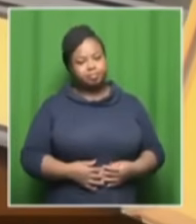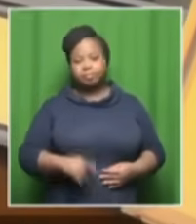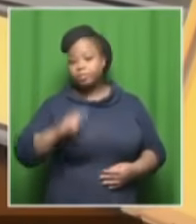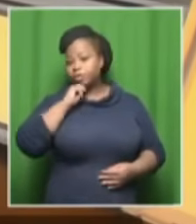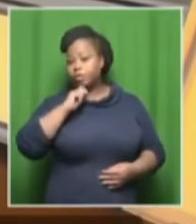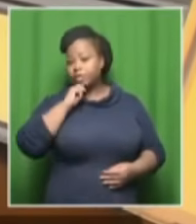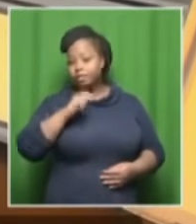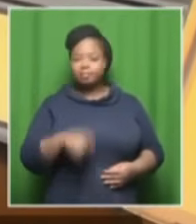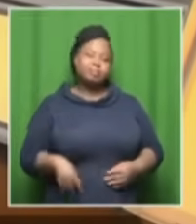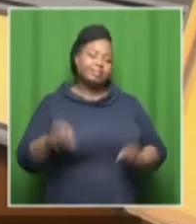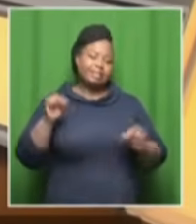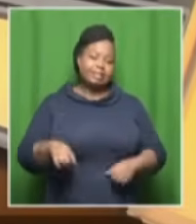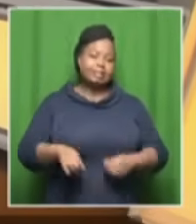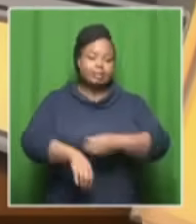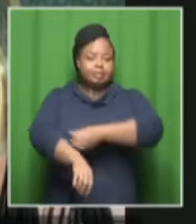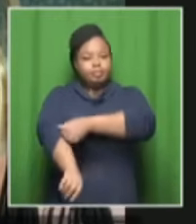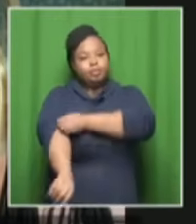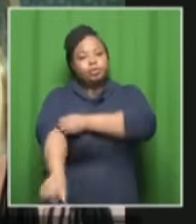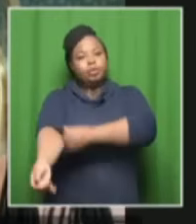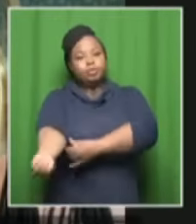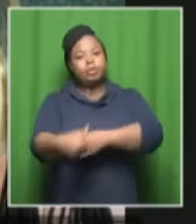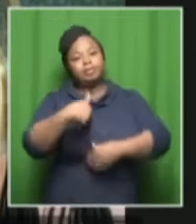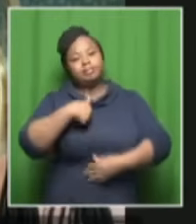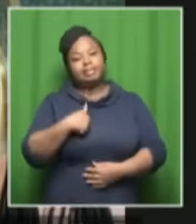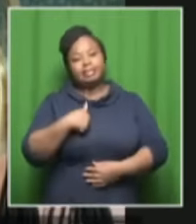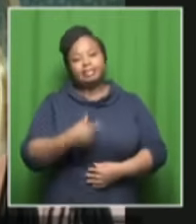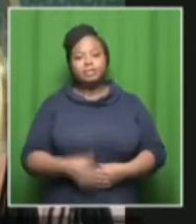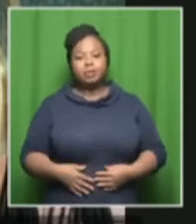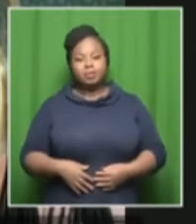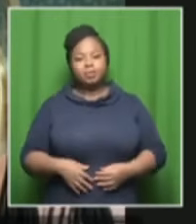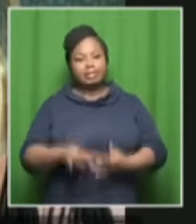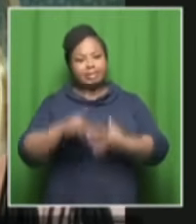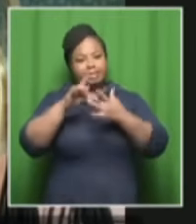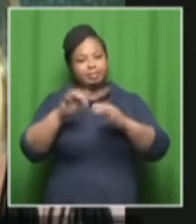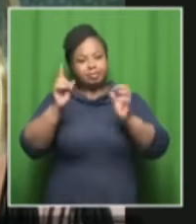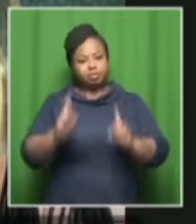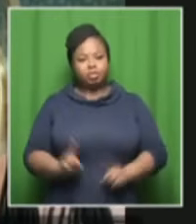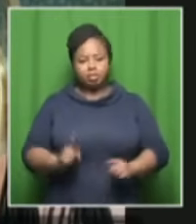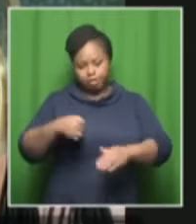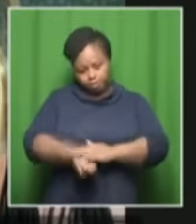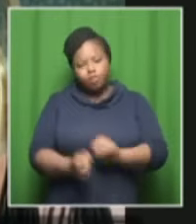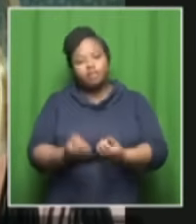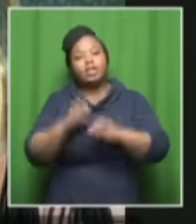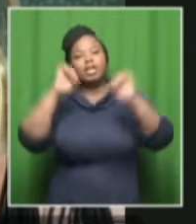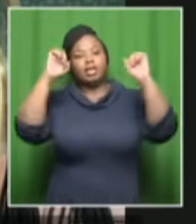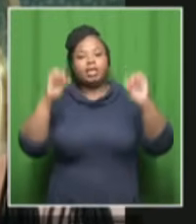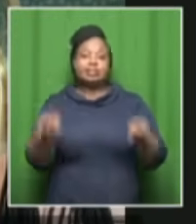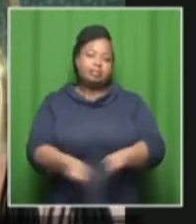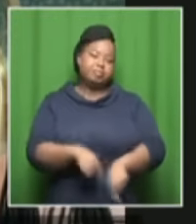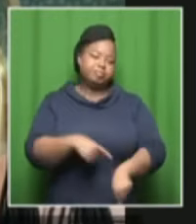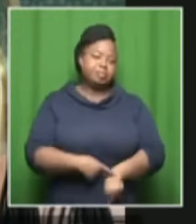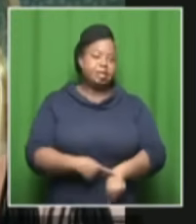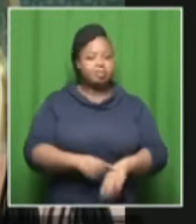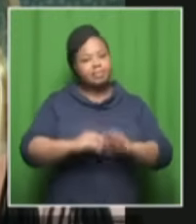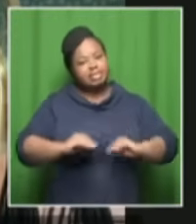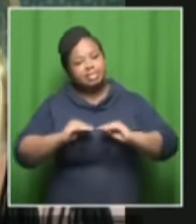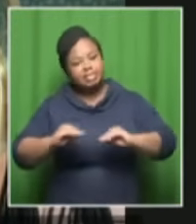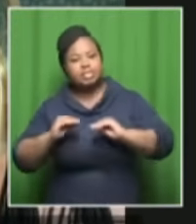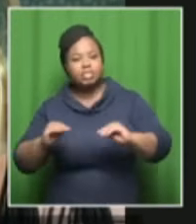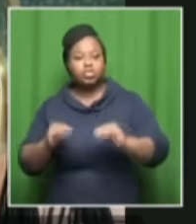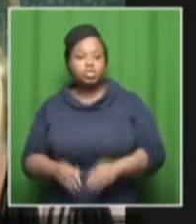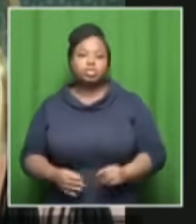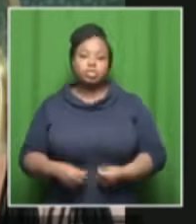Morning. Yes, so I am finding myself in a bit of a unique position. So being a born free, but also getting to teach and